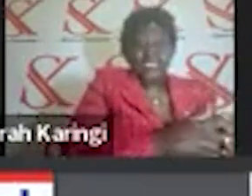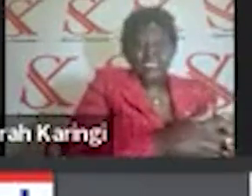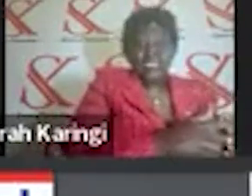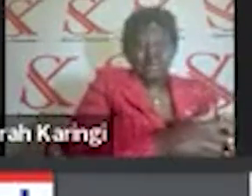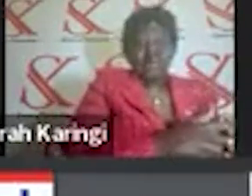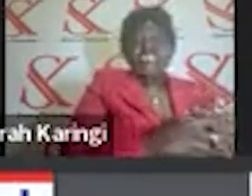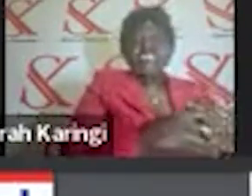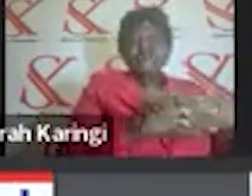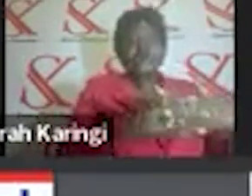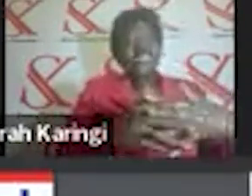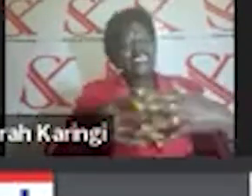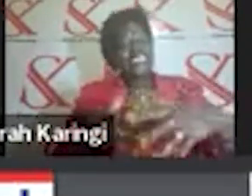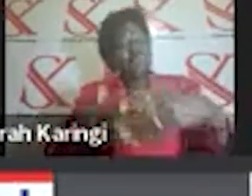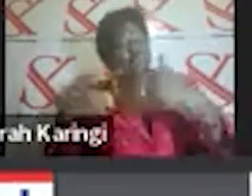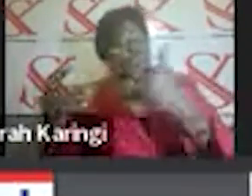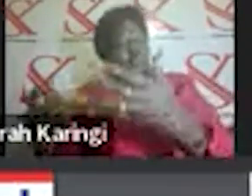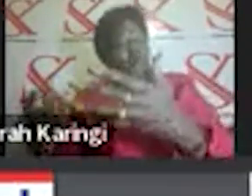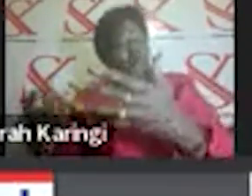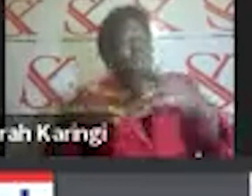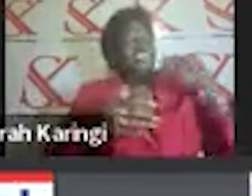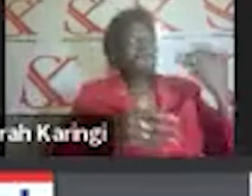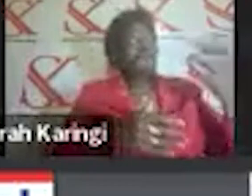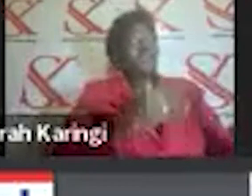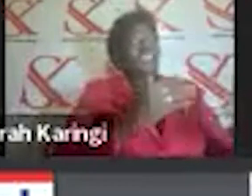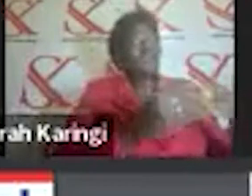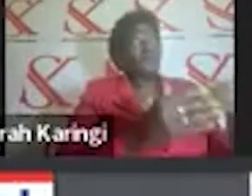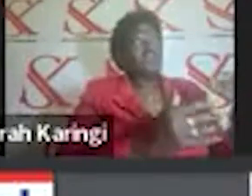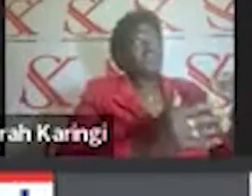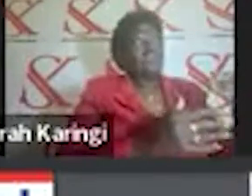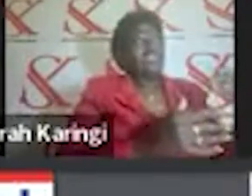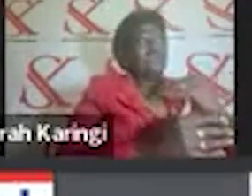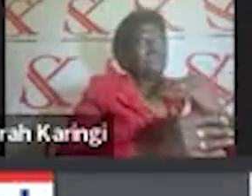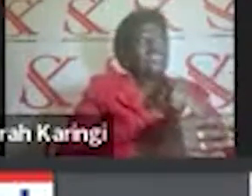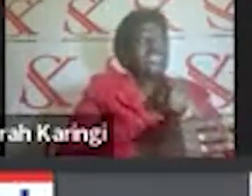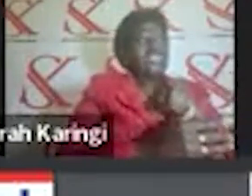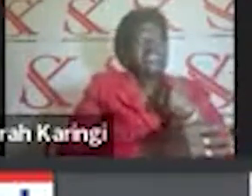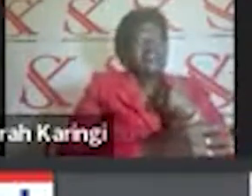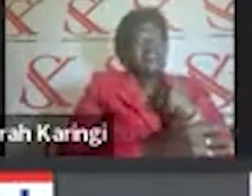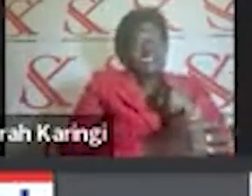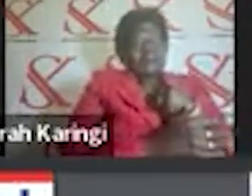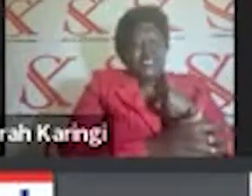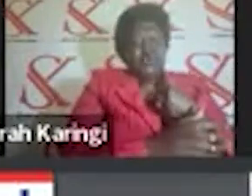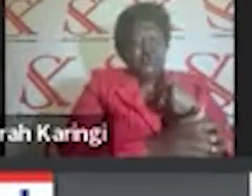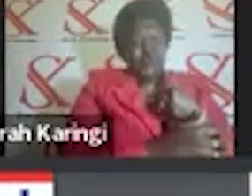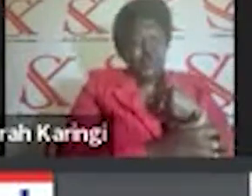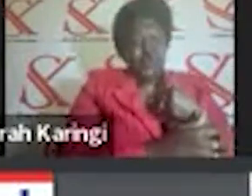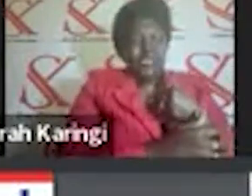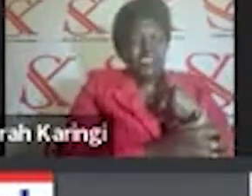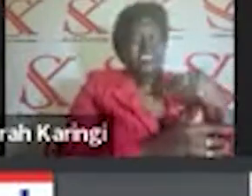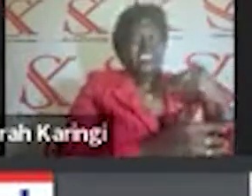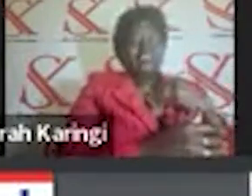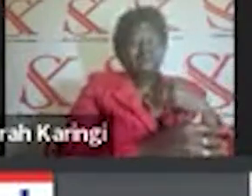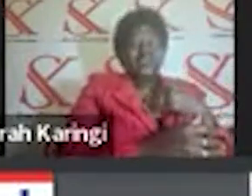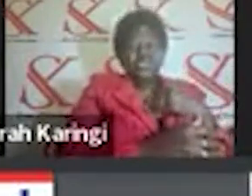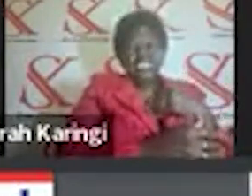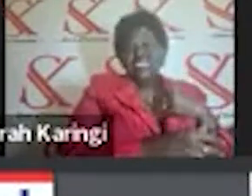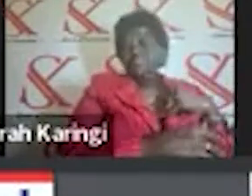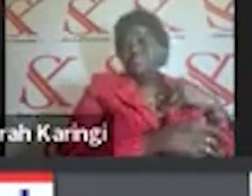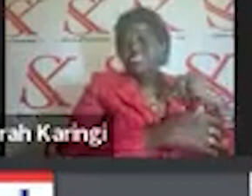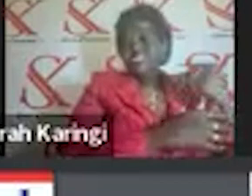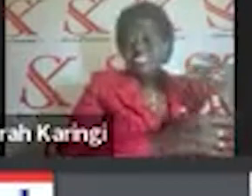for me versus what is in it for you. So we need to focus on, let me not just be the person to talk. Let